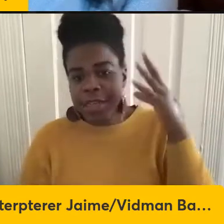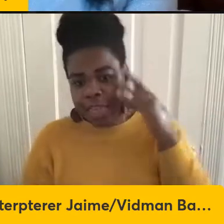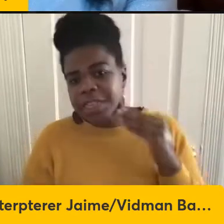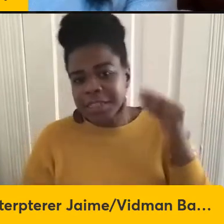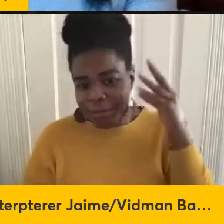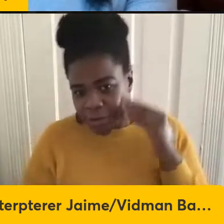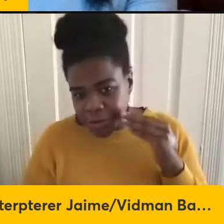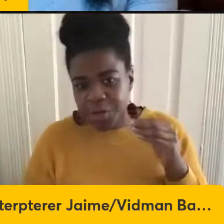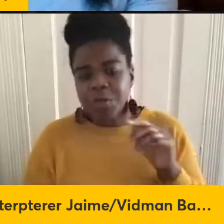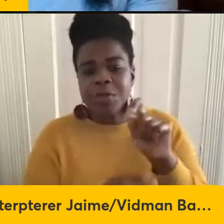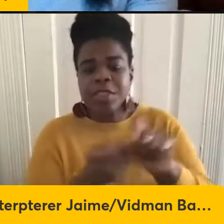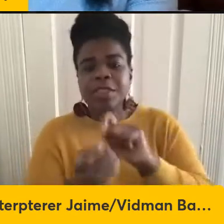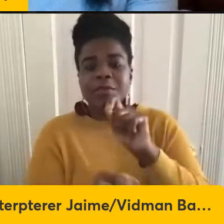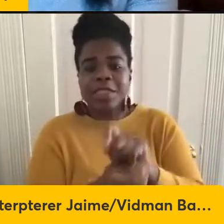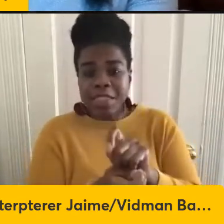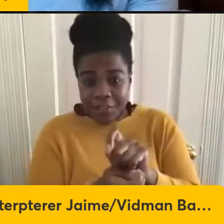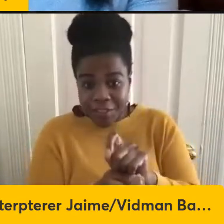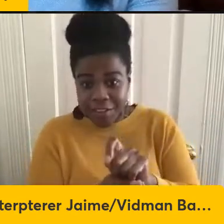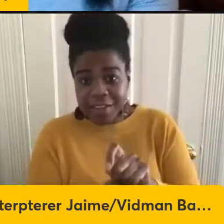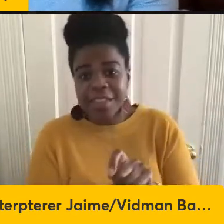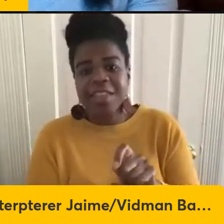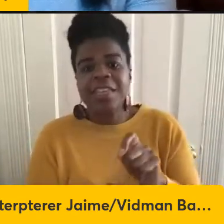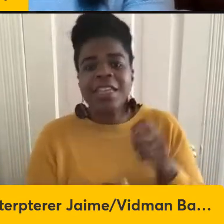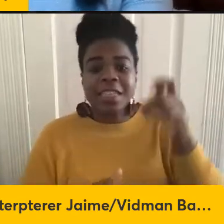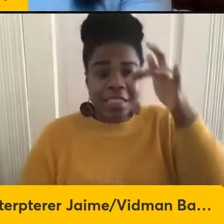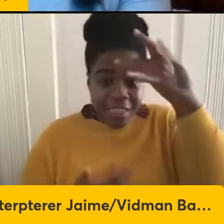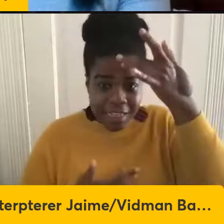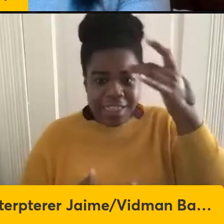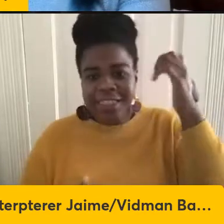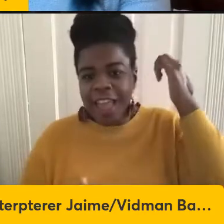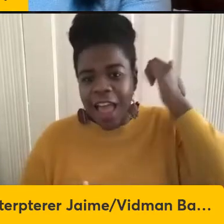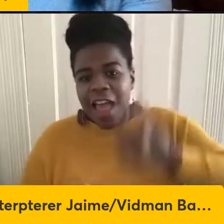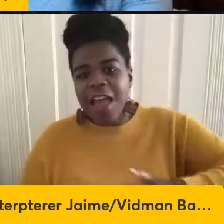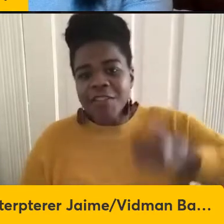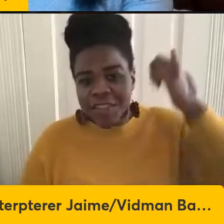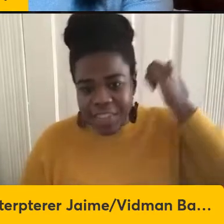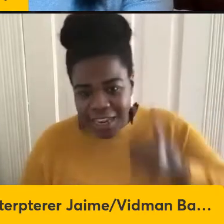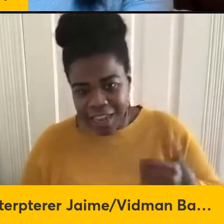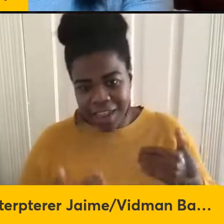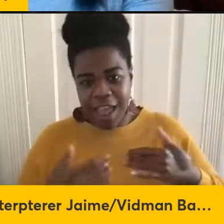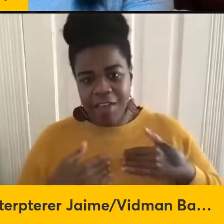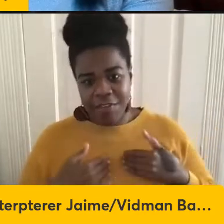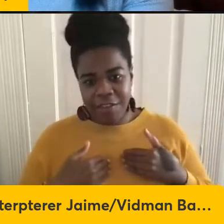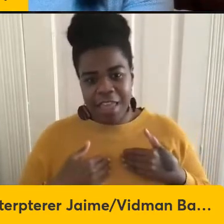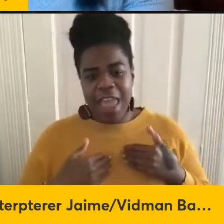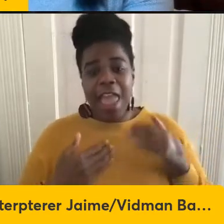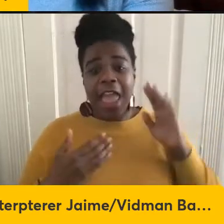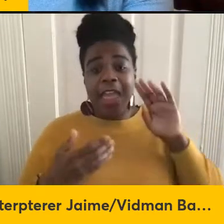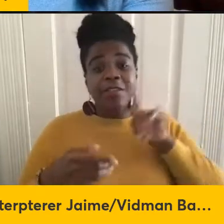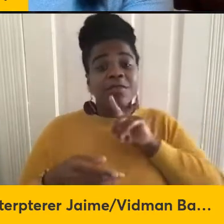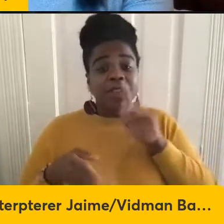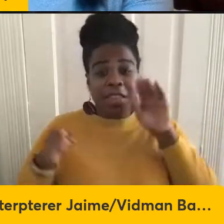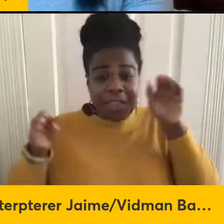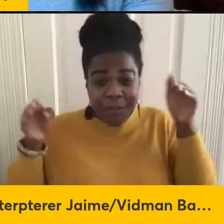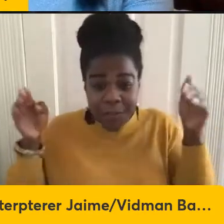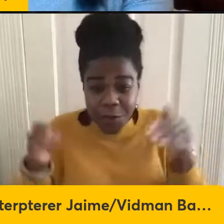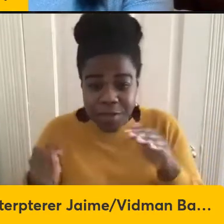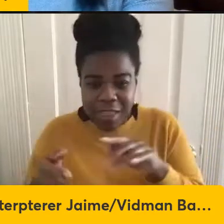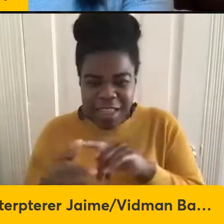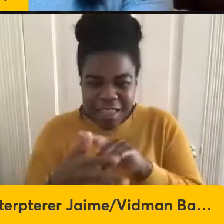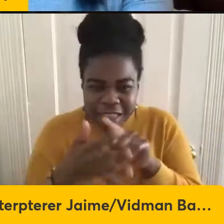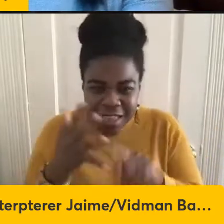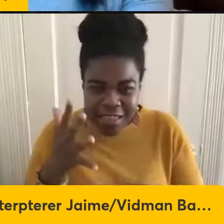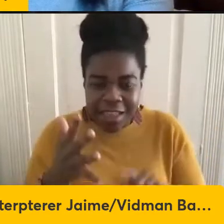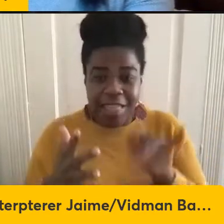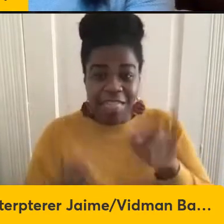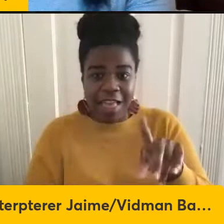specific condition day in and day out, and really paying attention to those kinds of things. That is